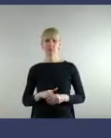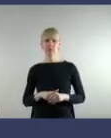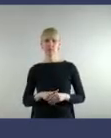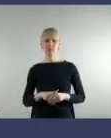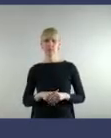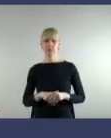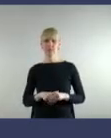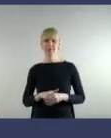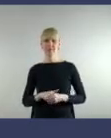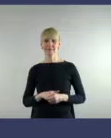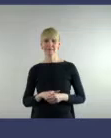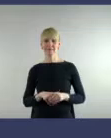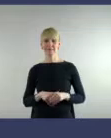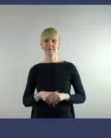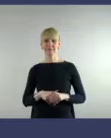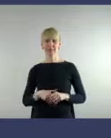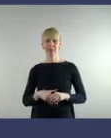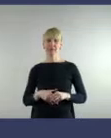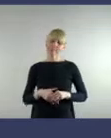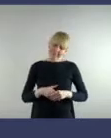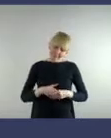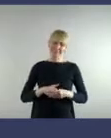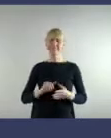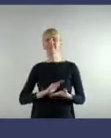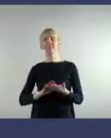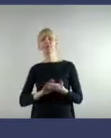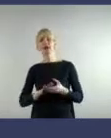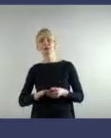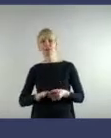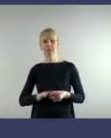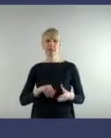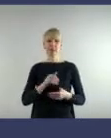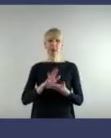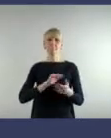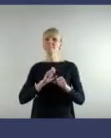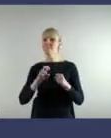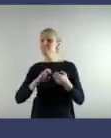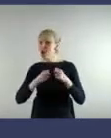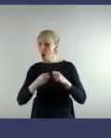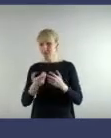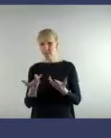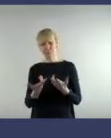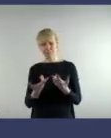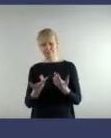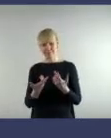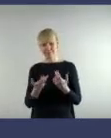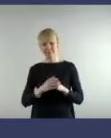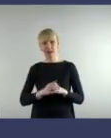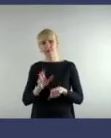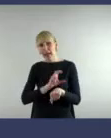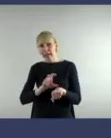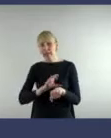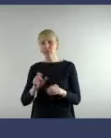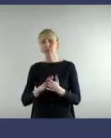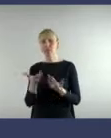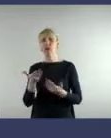So I'm sorry about these technical issues. I was given the task to say a little bit about how the county governors work